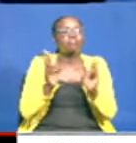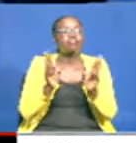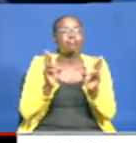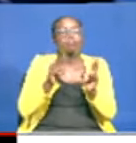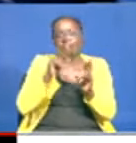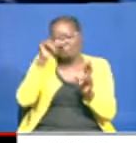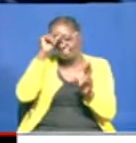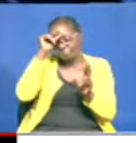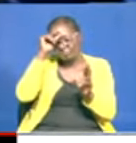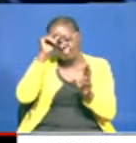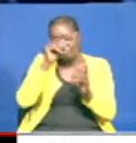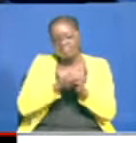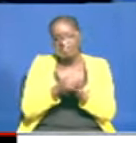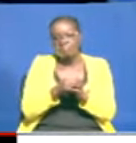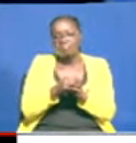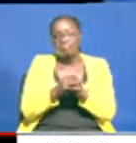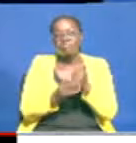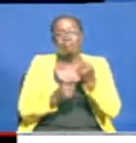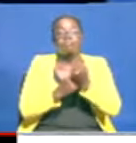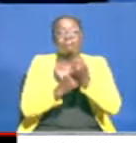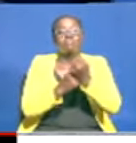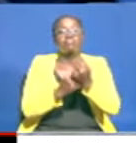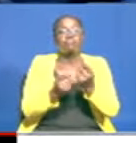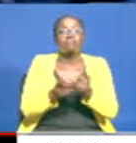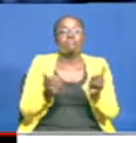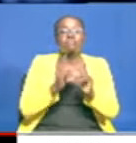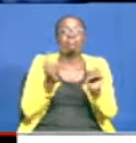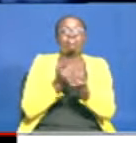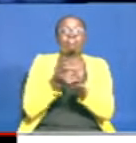has supported us in different ways